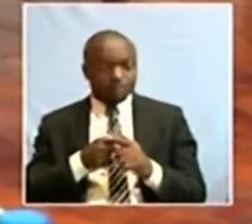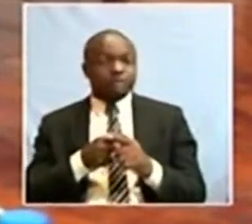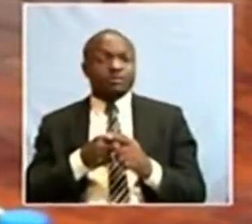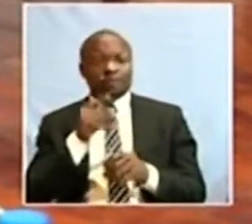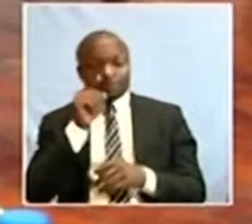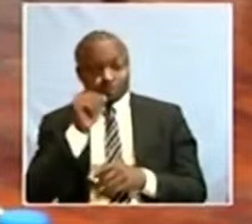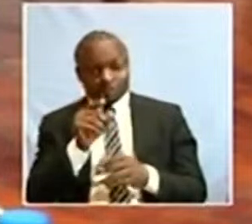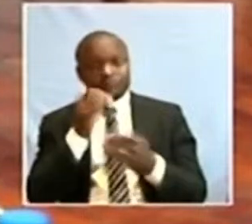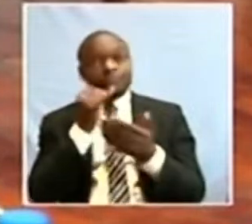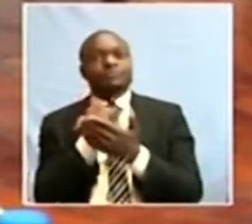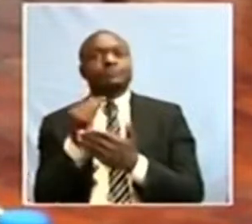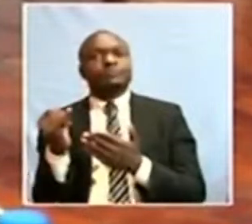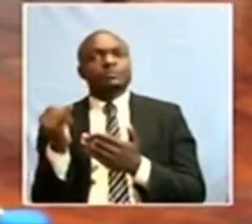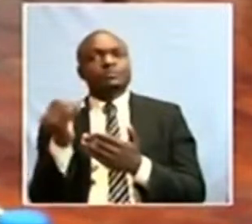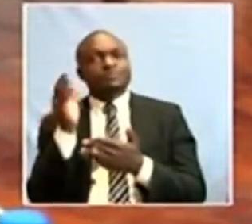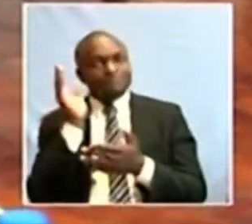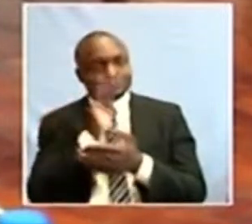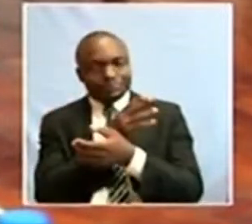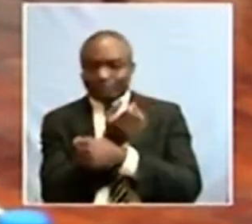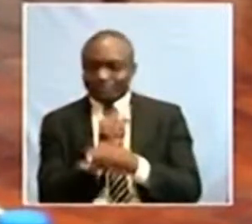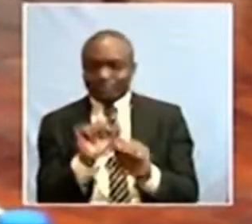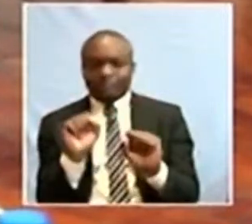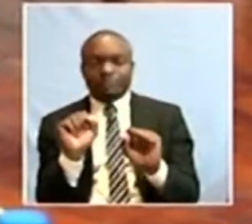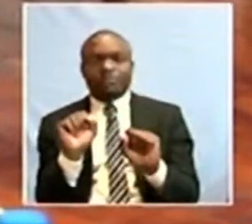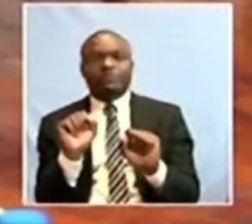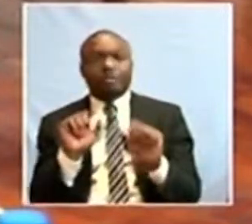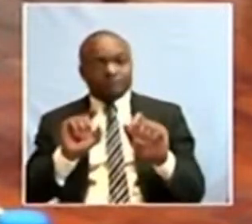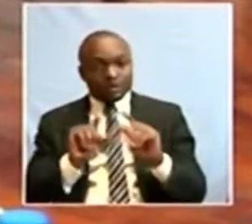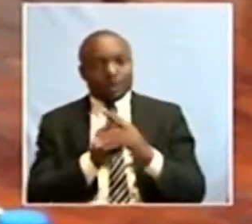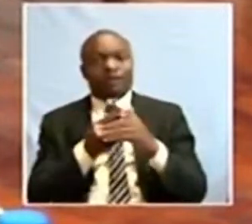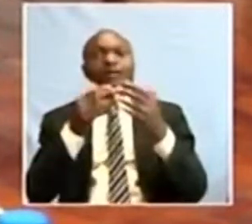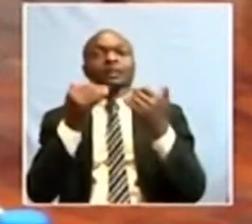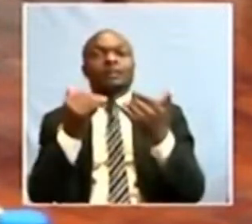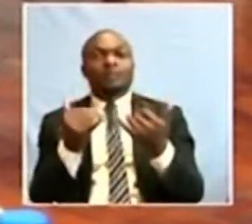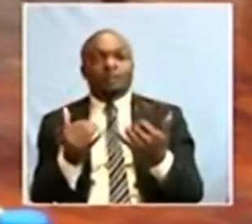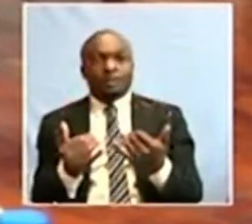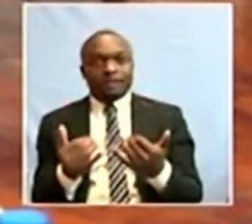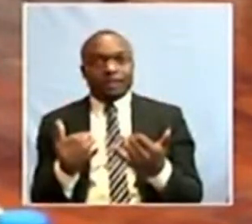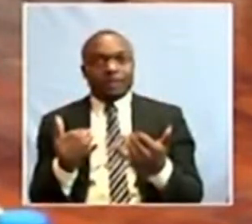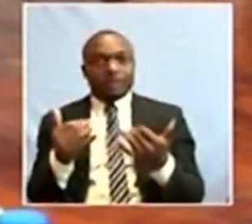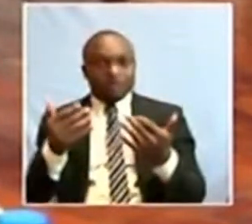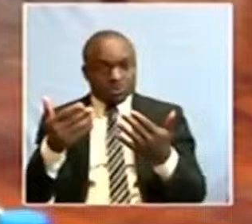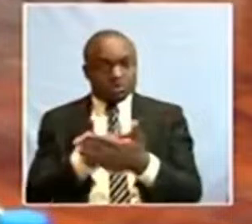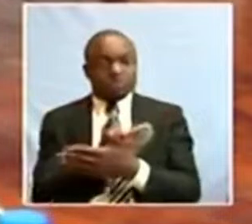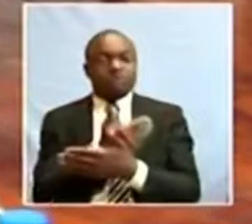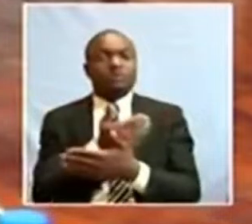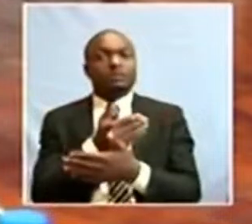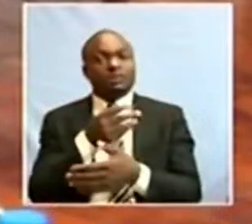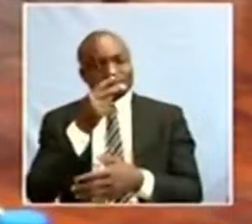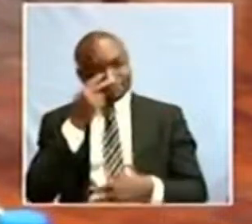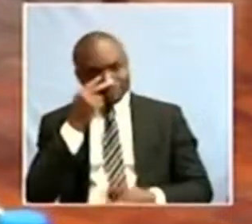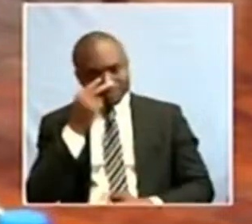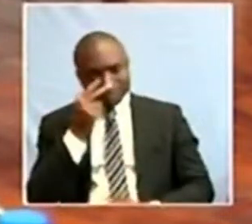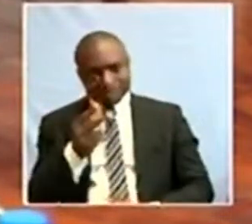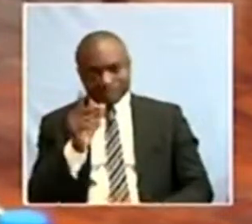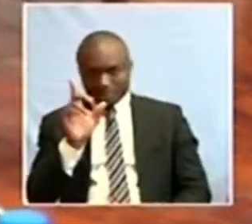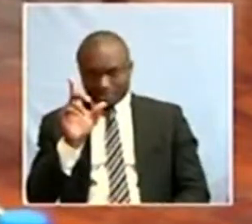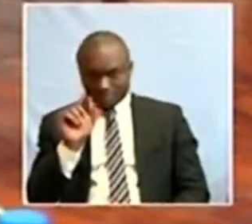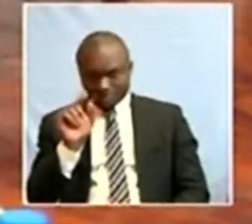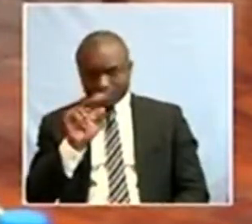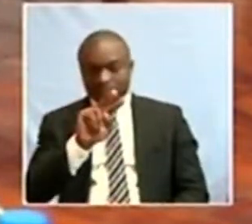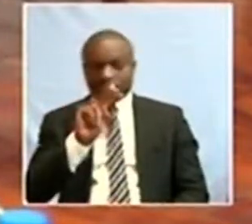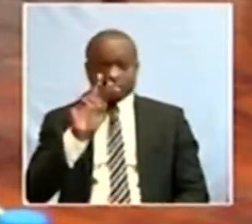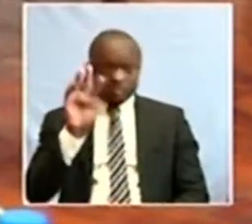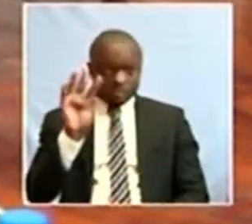had to resolve and then start now afresh. So we could see that from 2024,